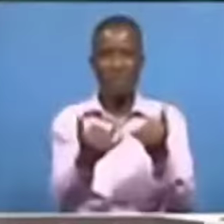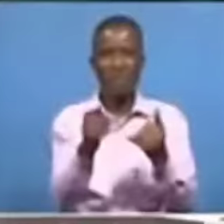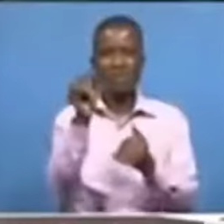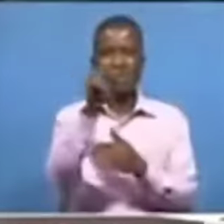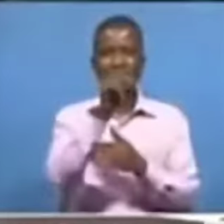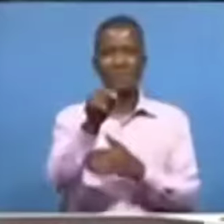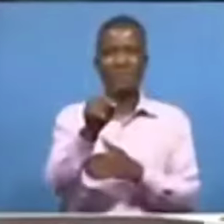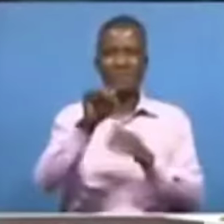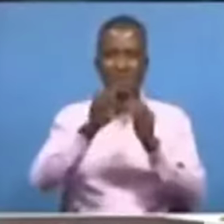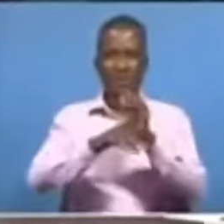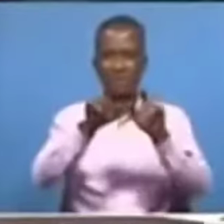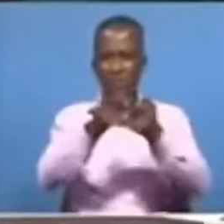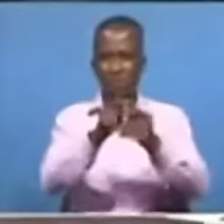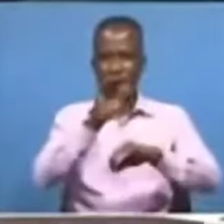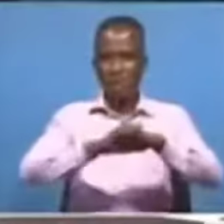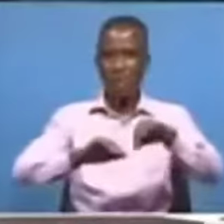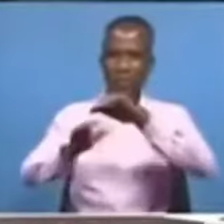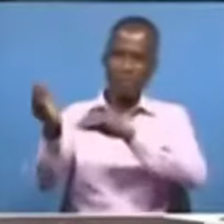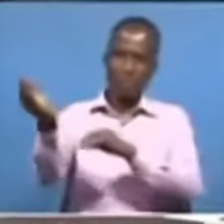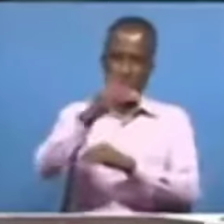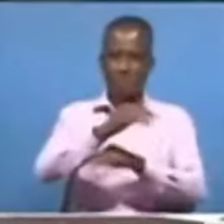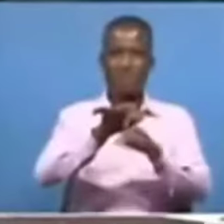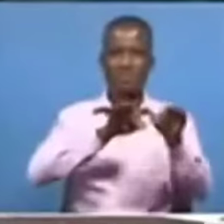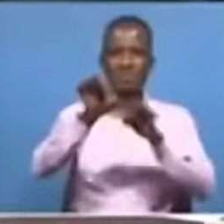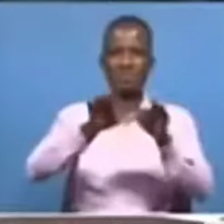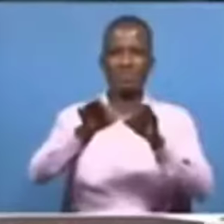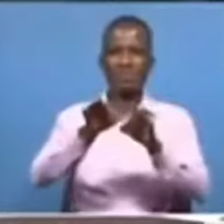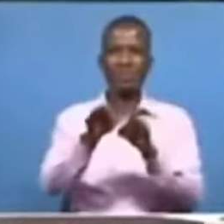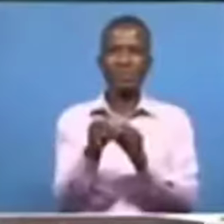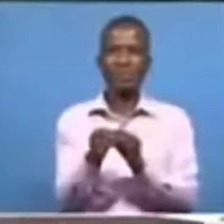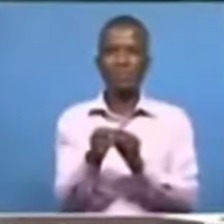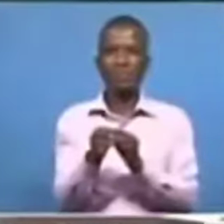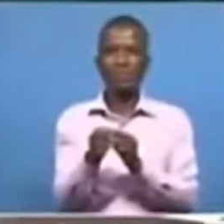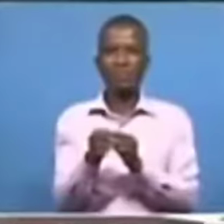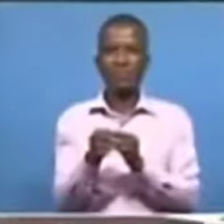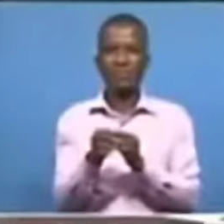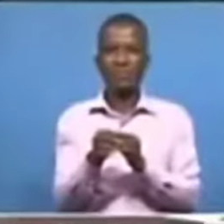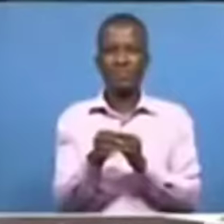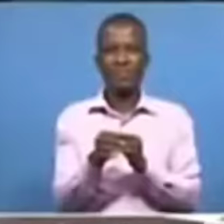an adverse party can call you to give evidence. And so